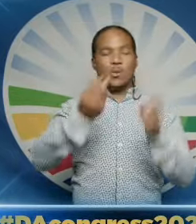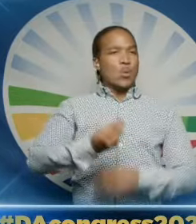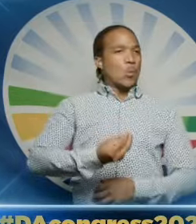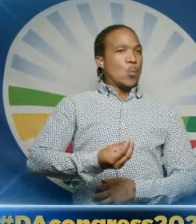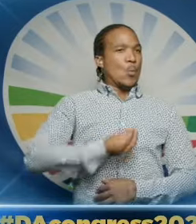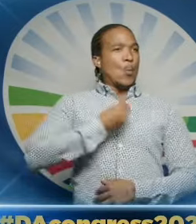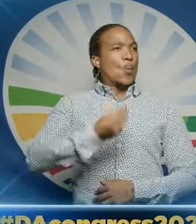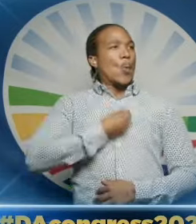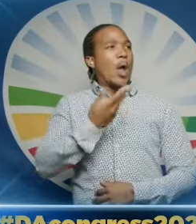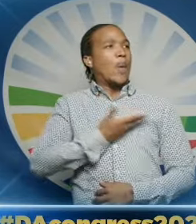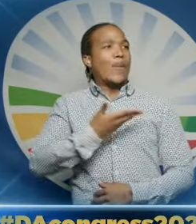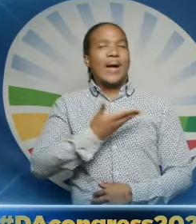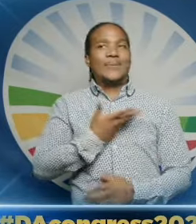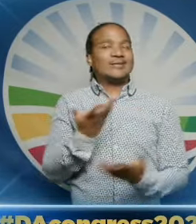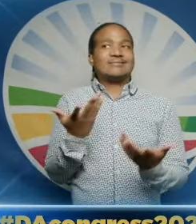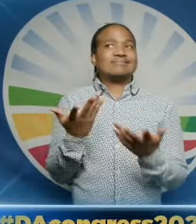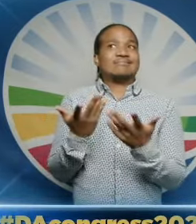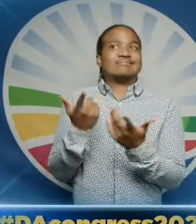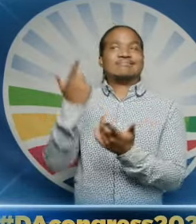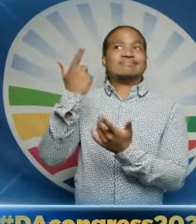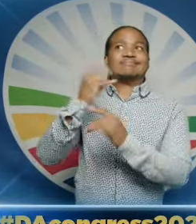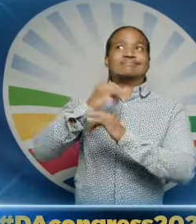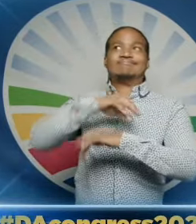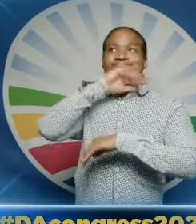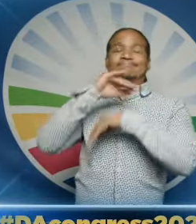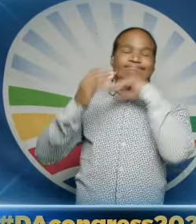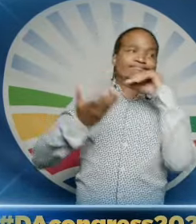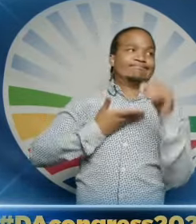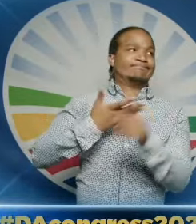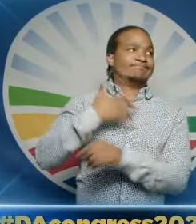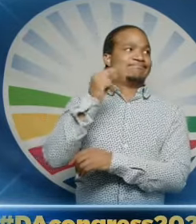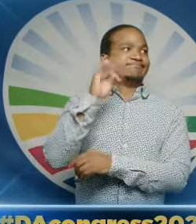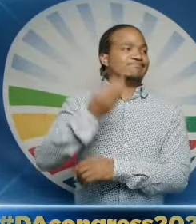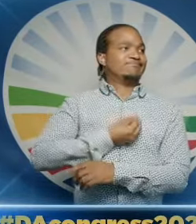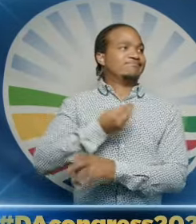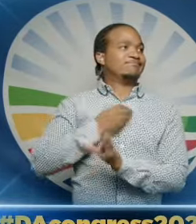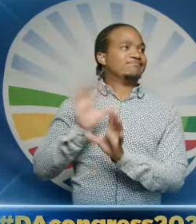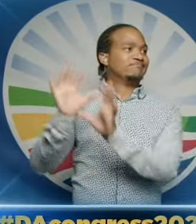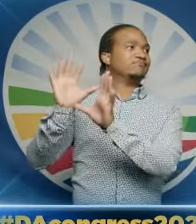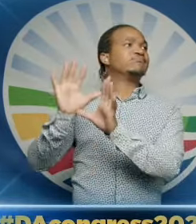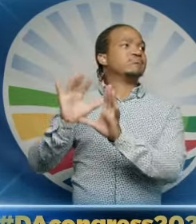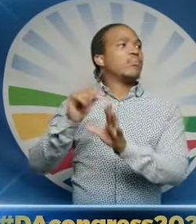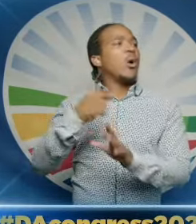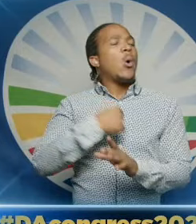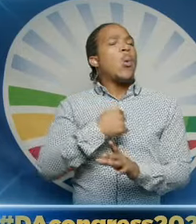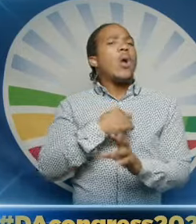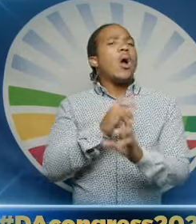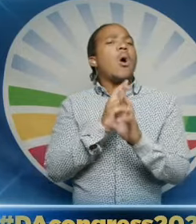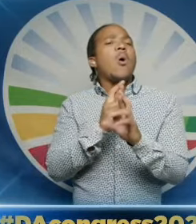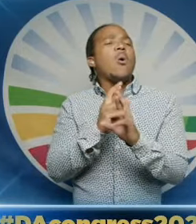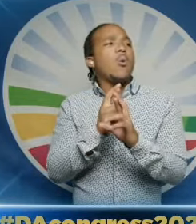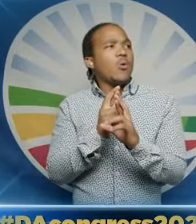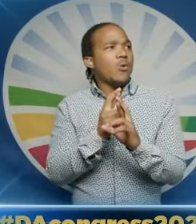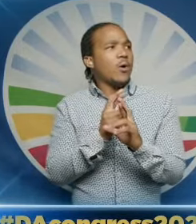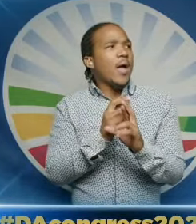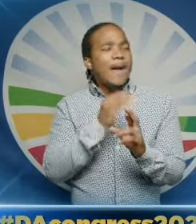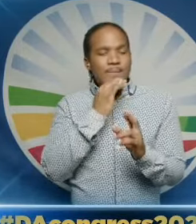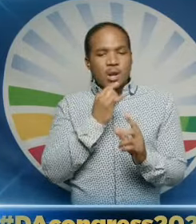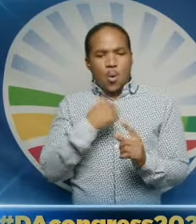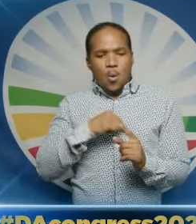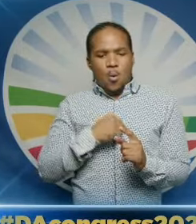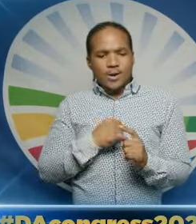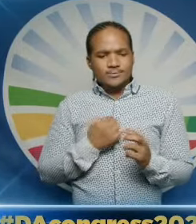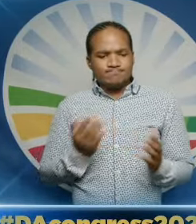You have a long time to go. Exactly. And I think we also need to also take what encouraged